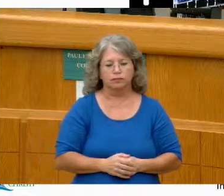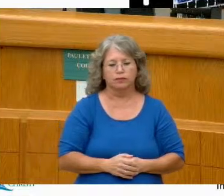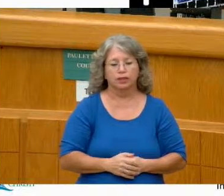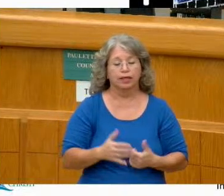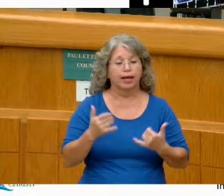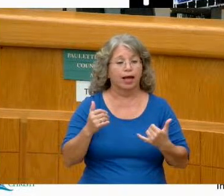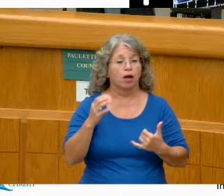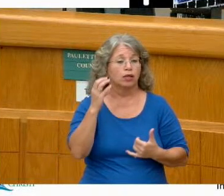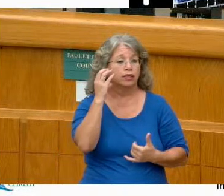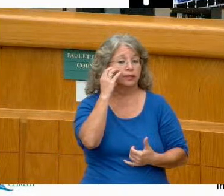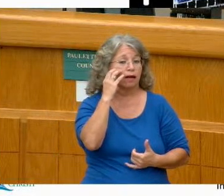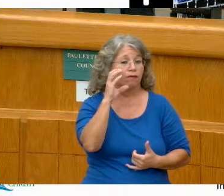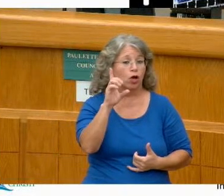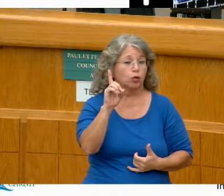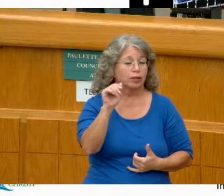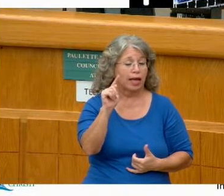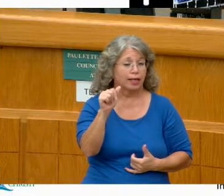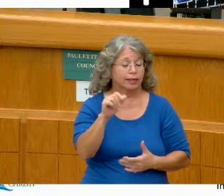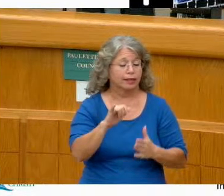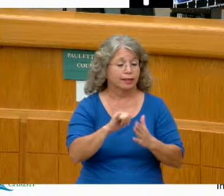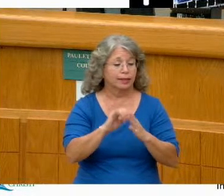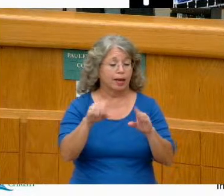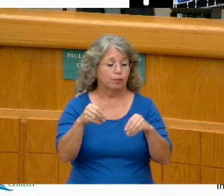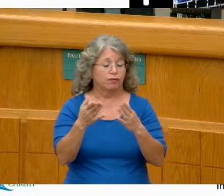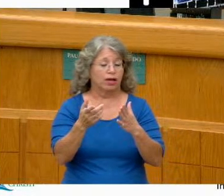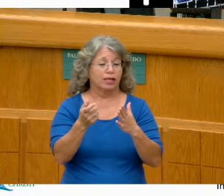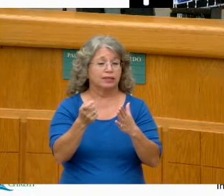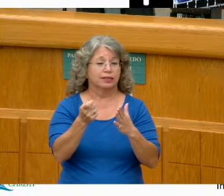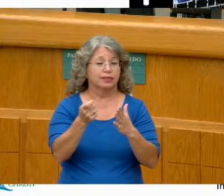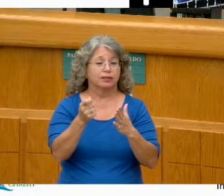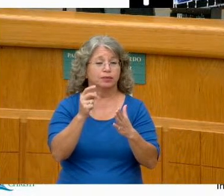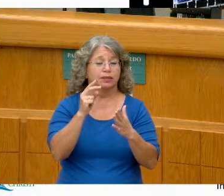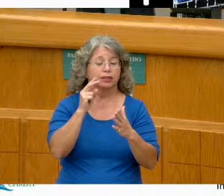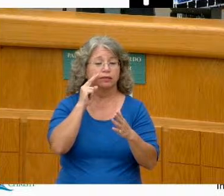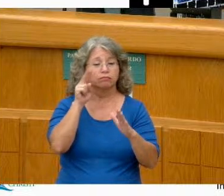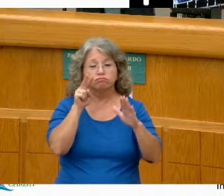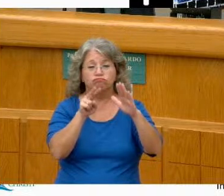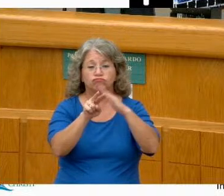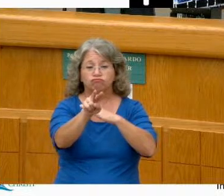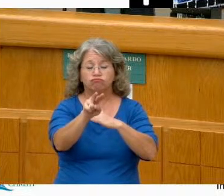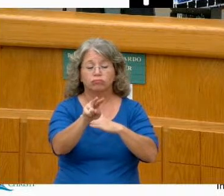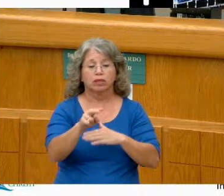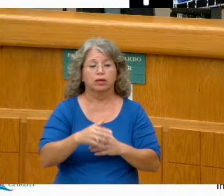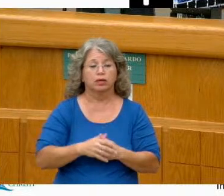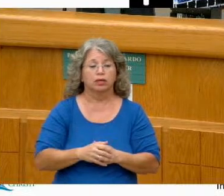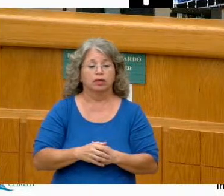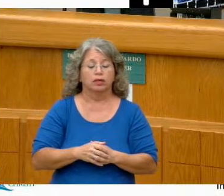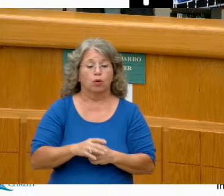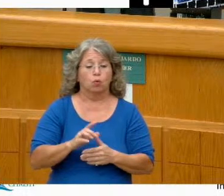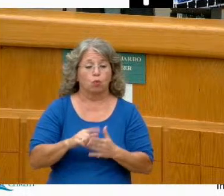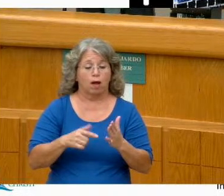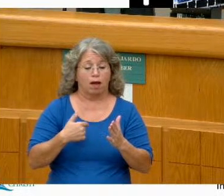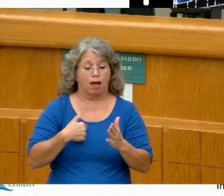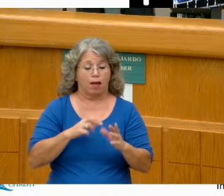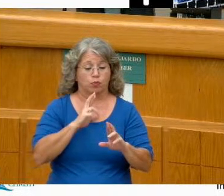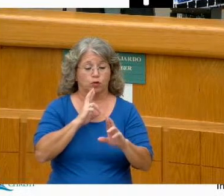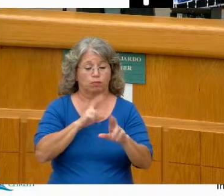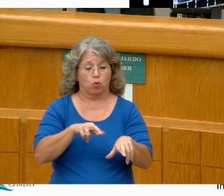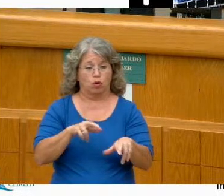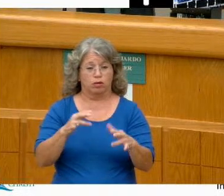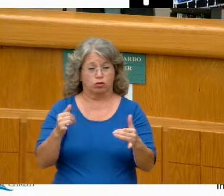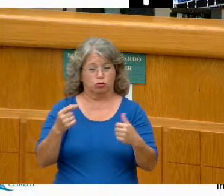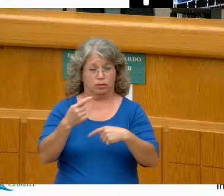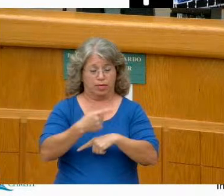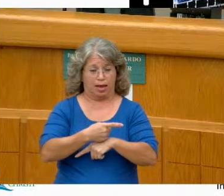cell phone data. The cell phone data gives us a little bit of a look forward. Now, the things that are happening that I'm reporting today,